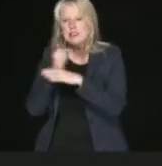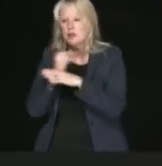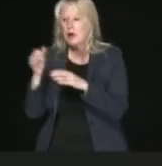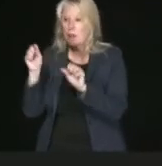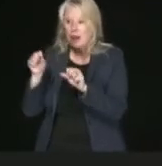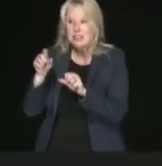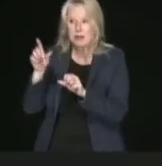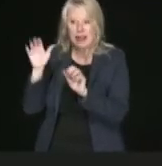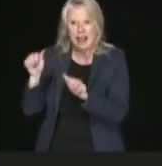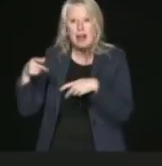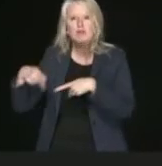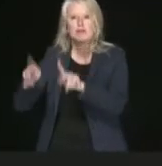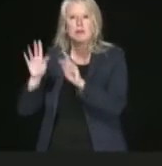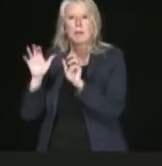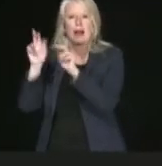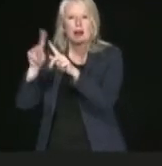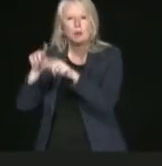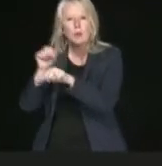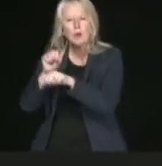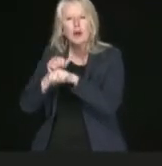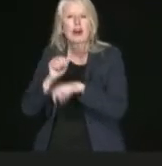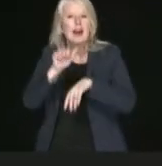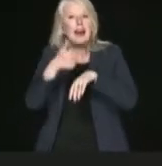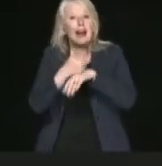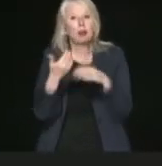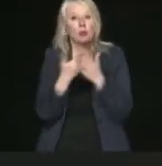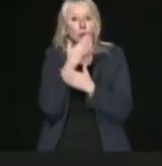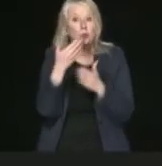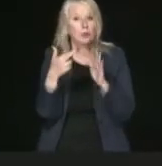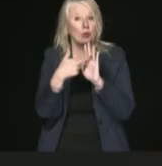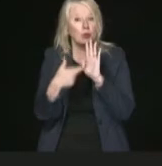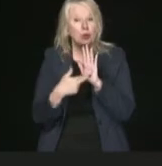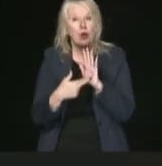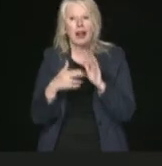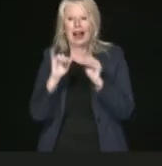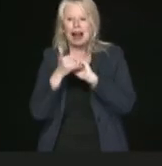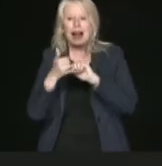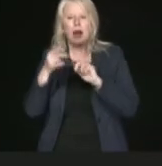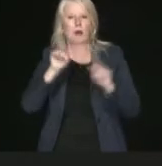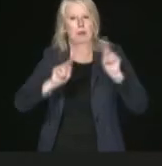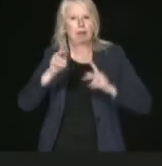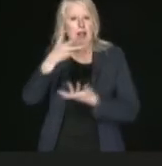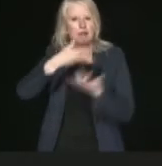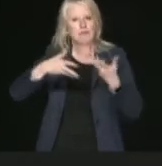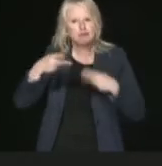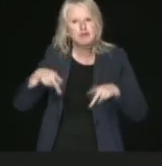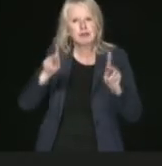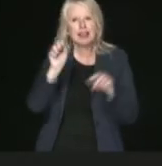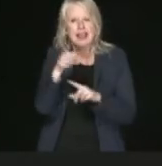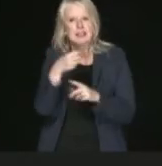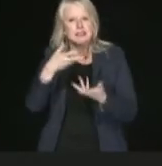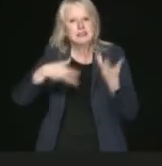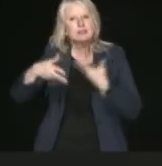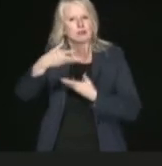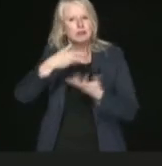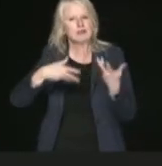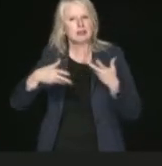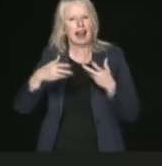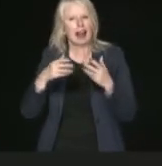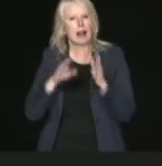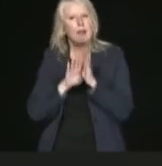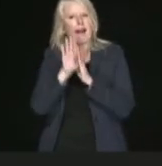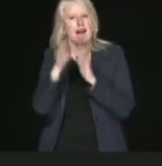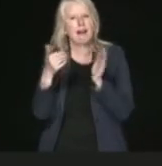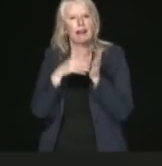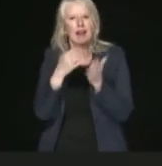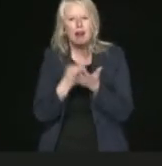back to work, bringing in new rules around how people can interact with each other in society and get things rolling again.